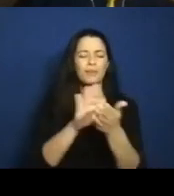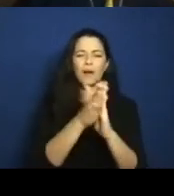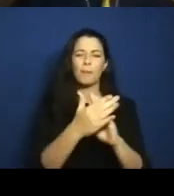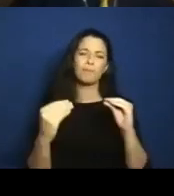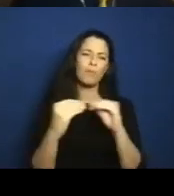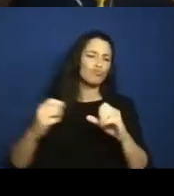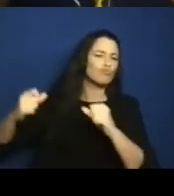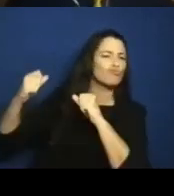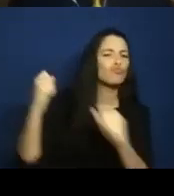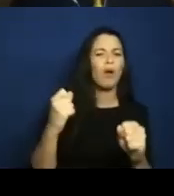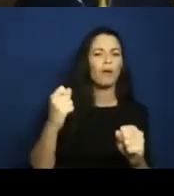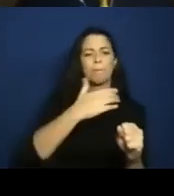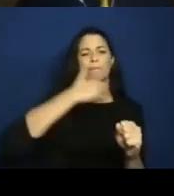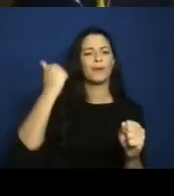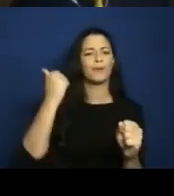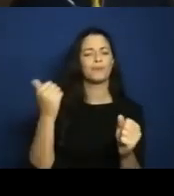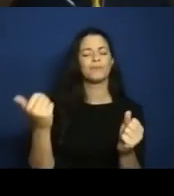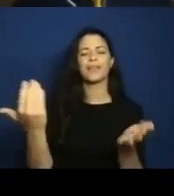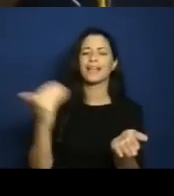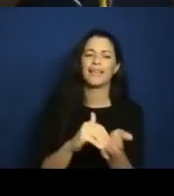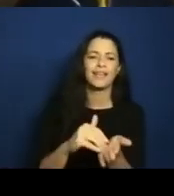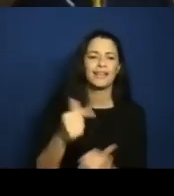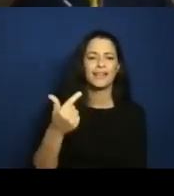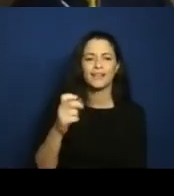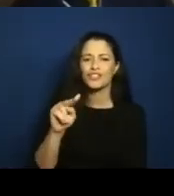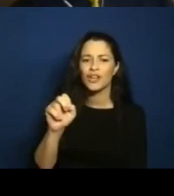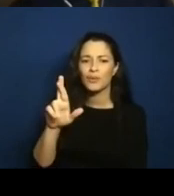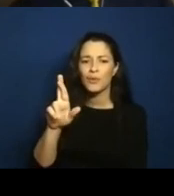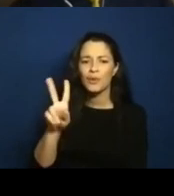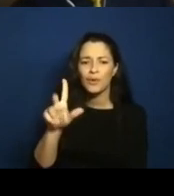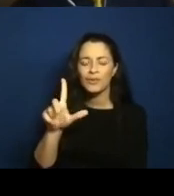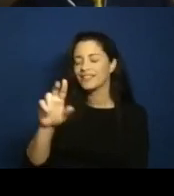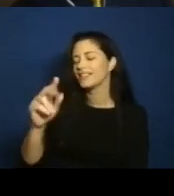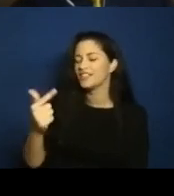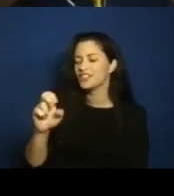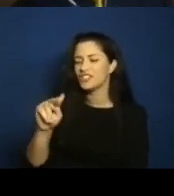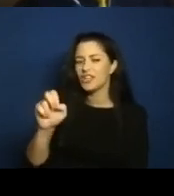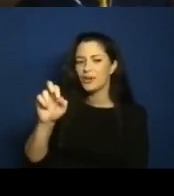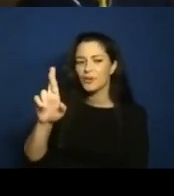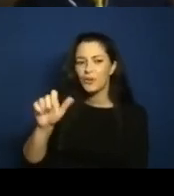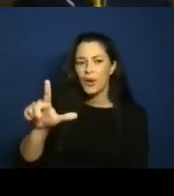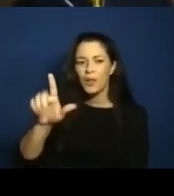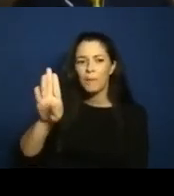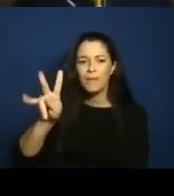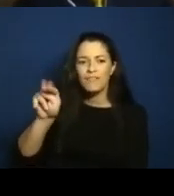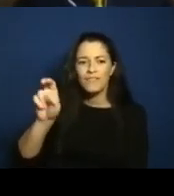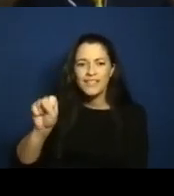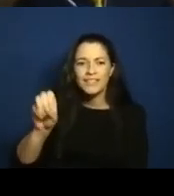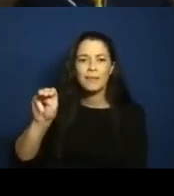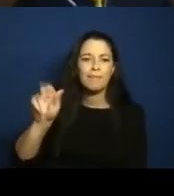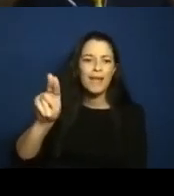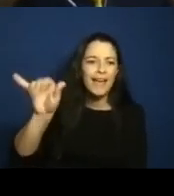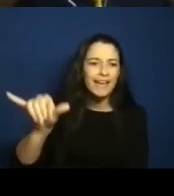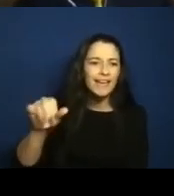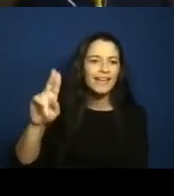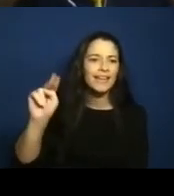General Nolan Bivens, thank you. Manny Guevara, thank you. Nikita Wilson, thank you. As always, Alice Santana, thank